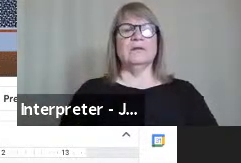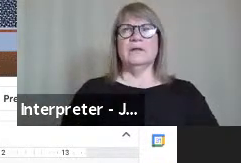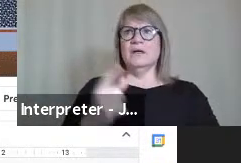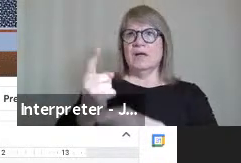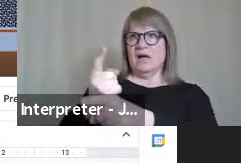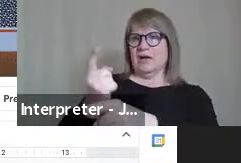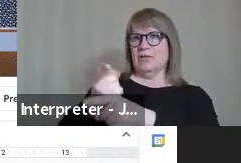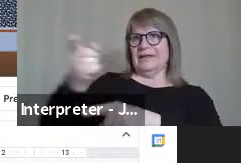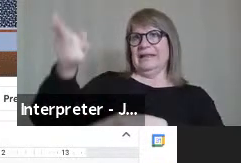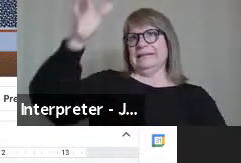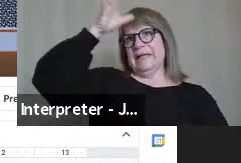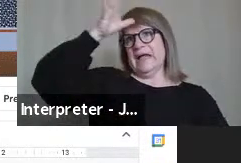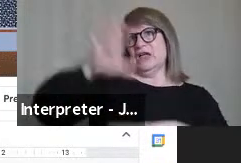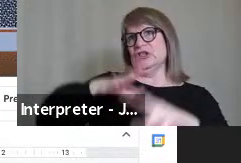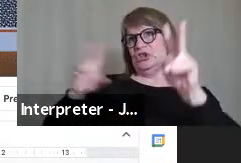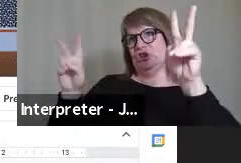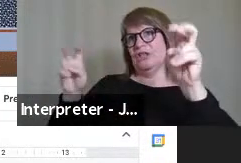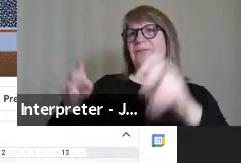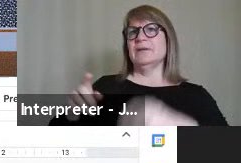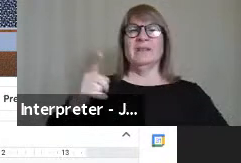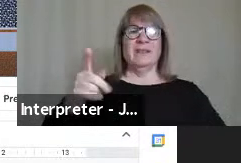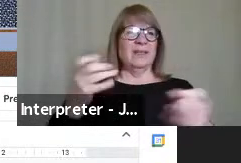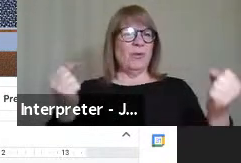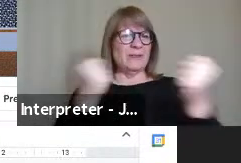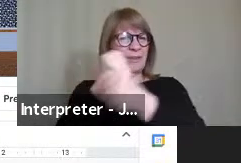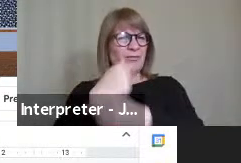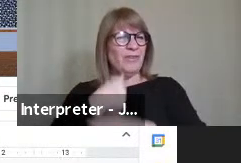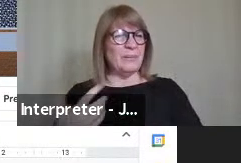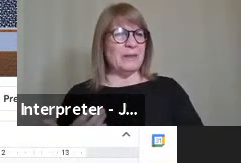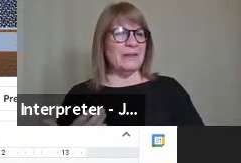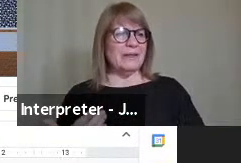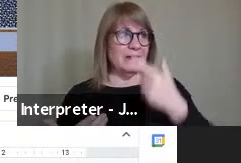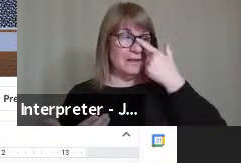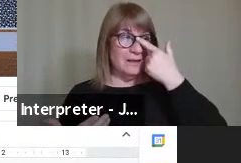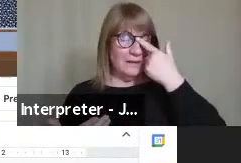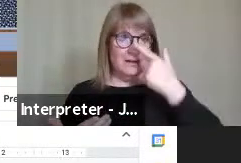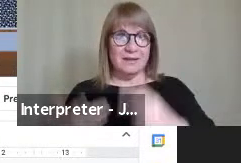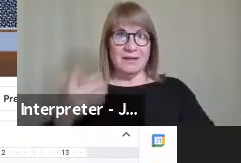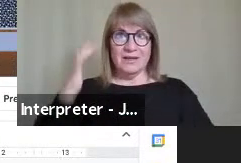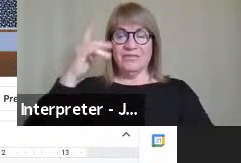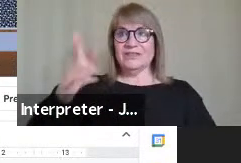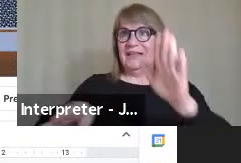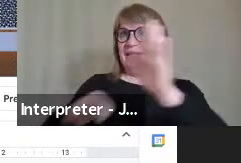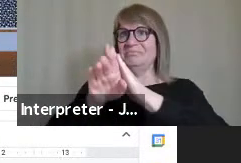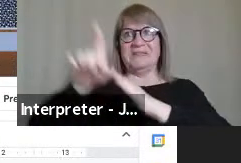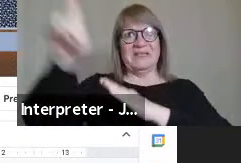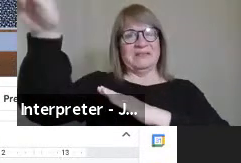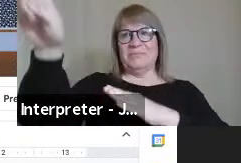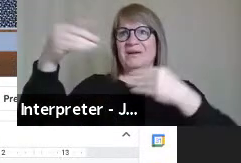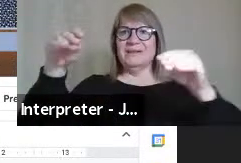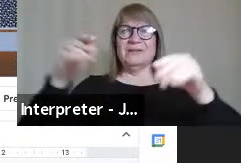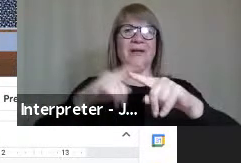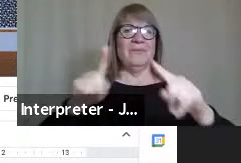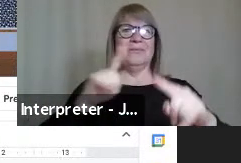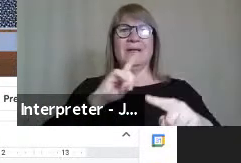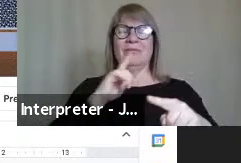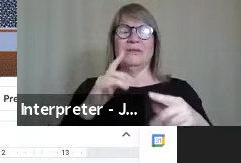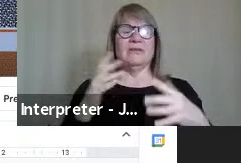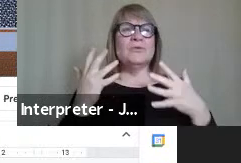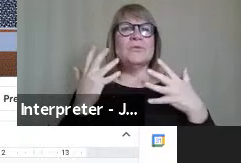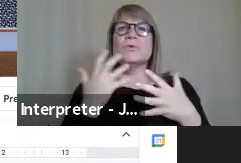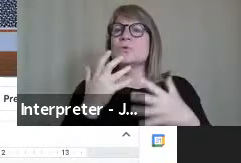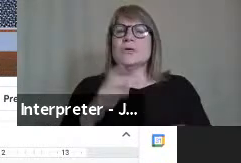use the term loosely he proceeds to want to fight me and eventually he was kicked out of the store but i'll tell you that really shook me to my